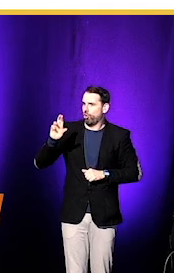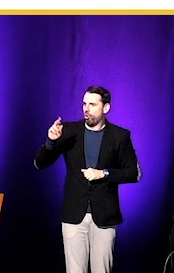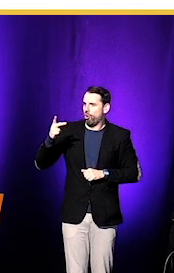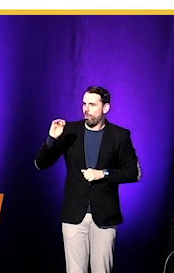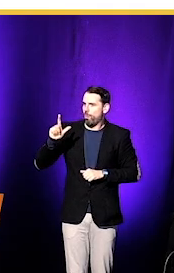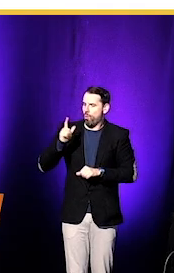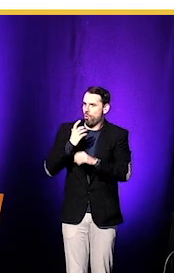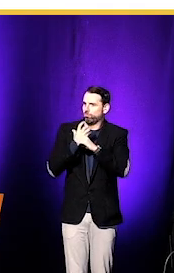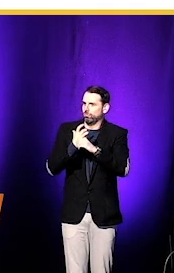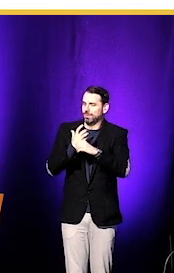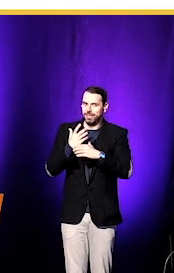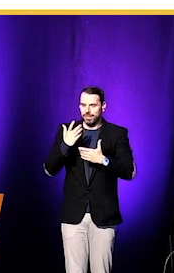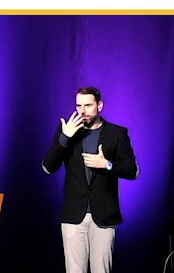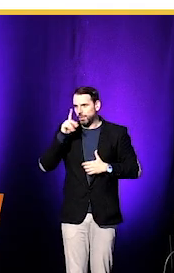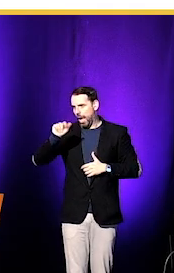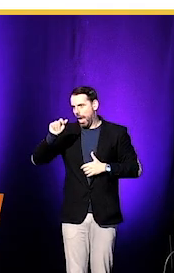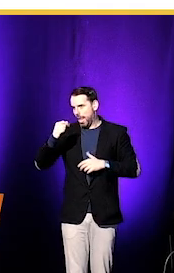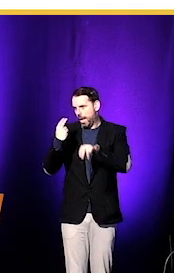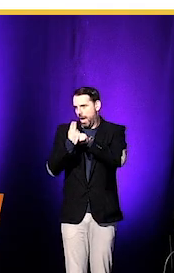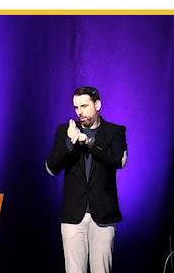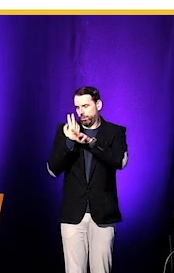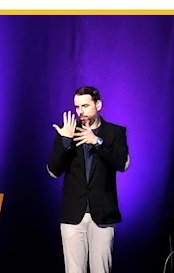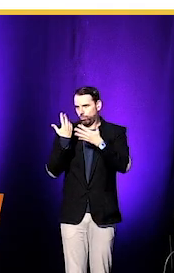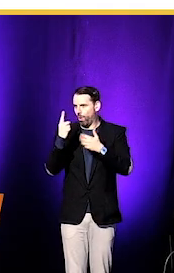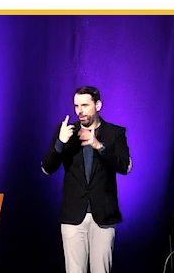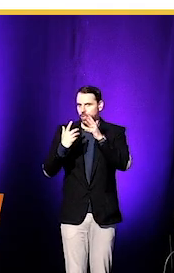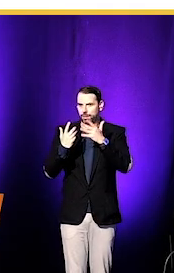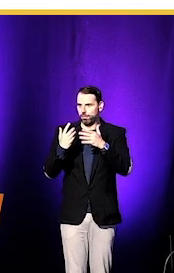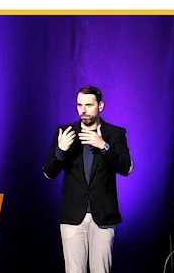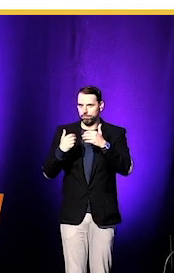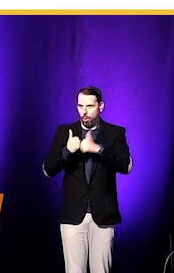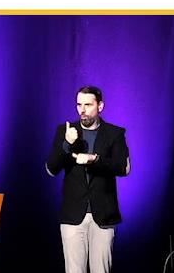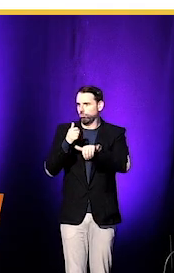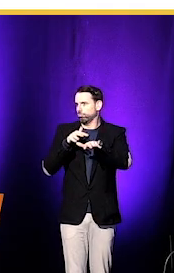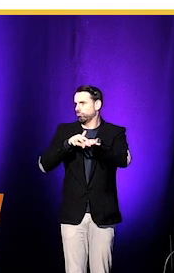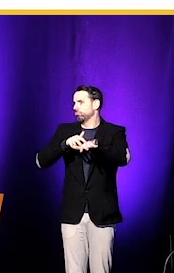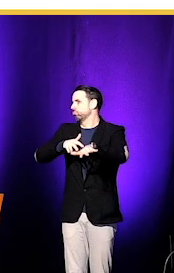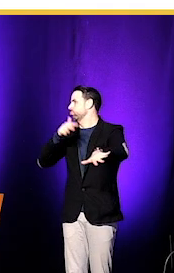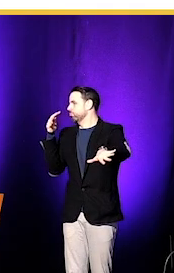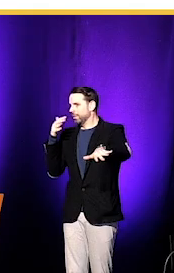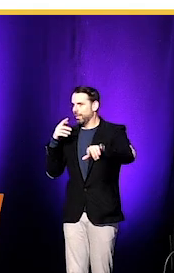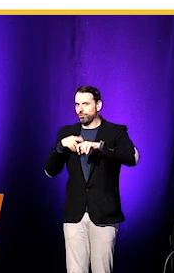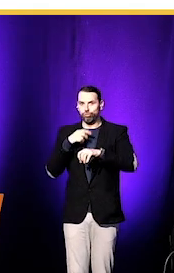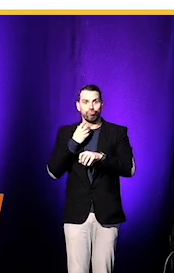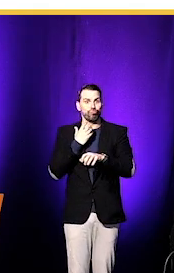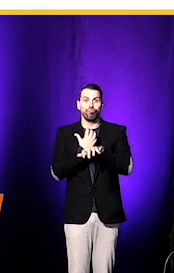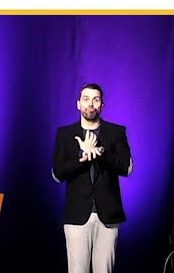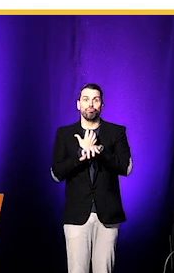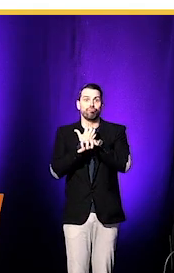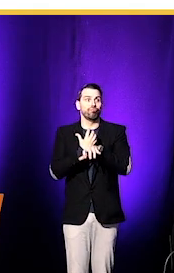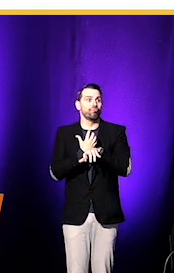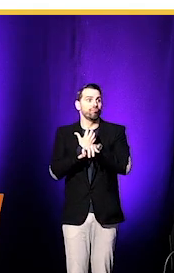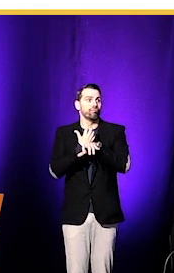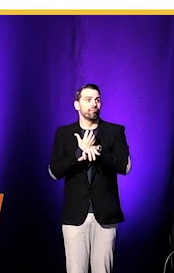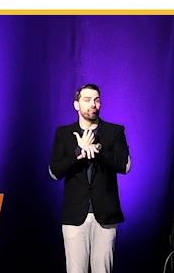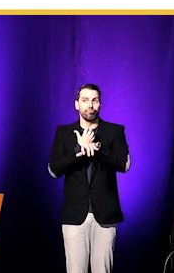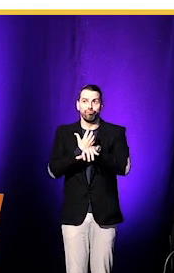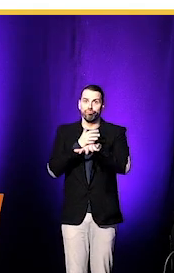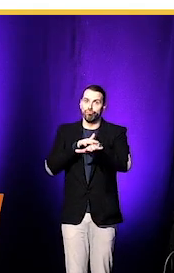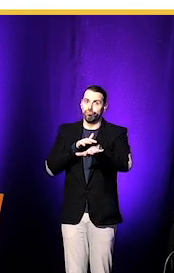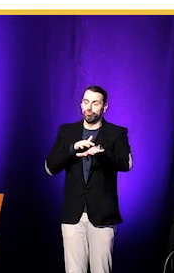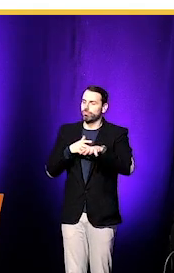of the busiest freeways in the country. The UGs often detail their lively carpool conversations and their CEs